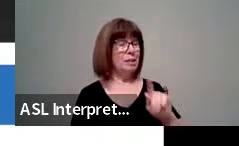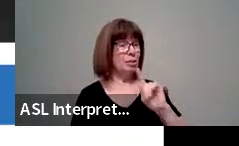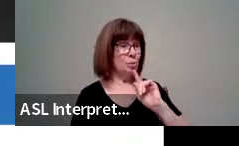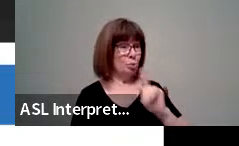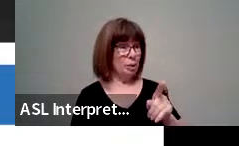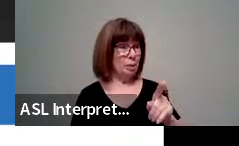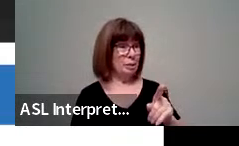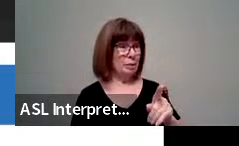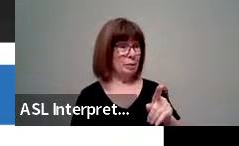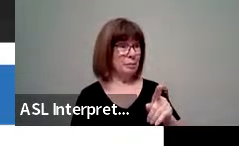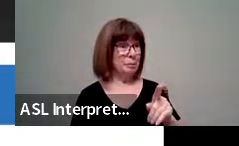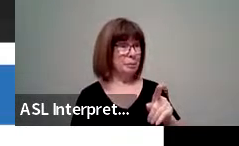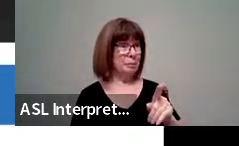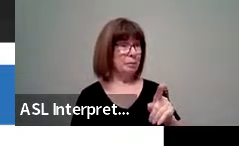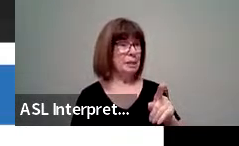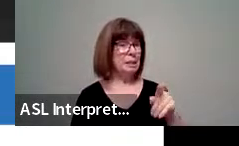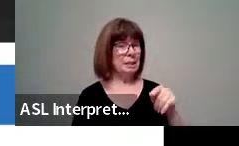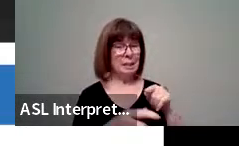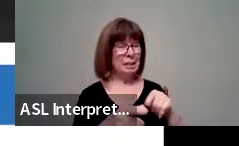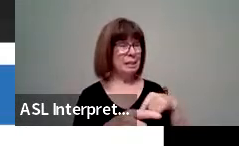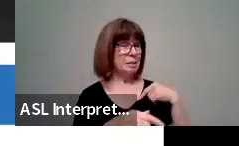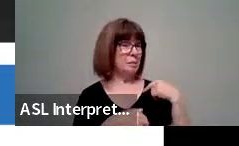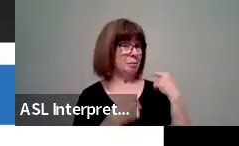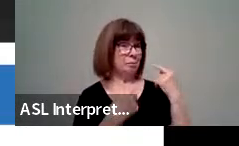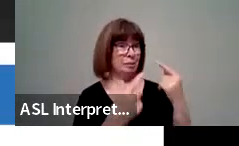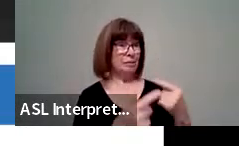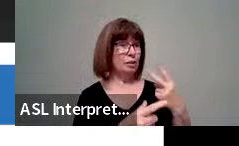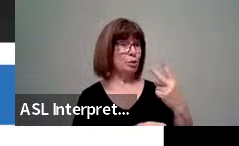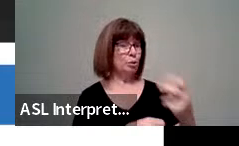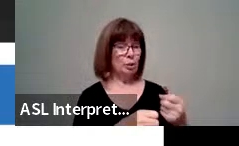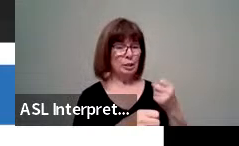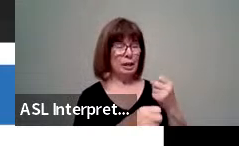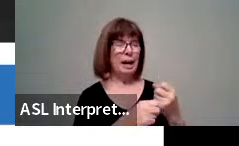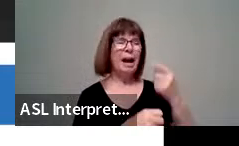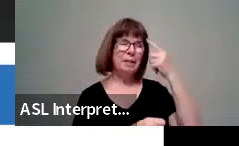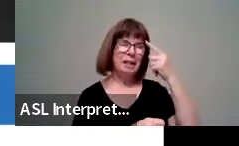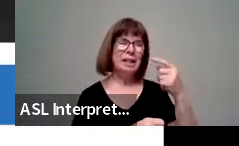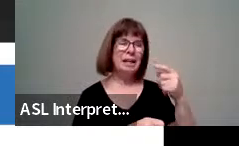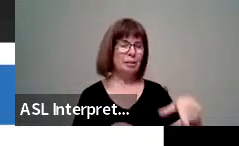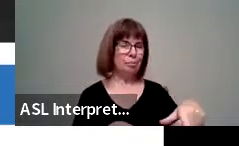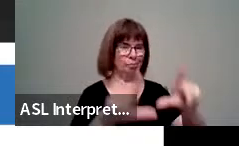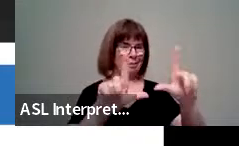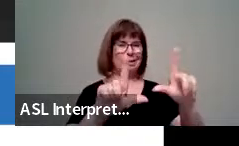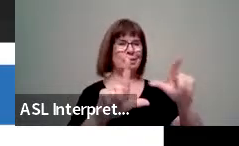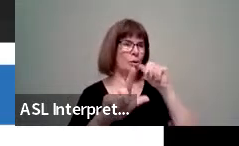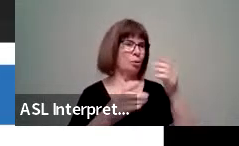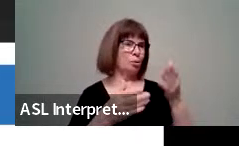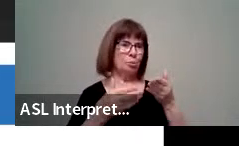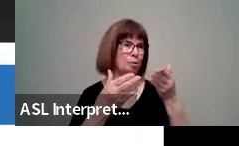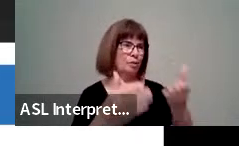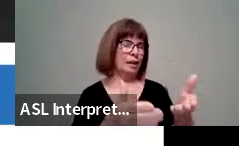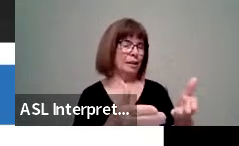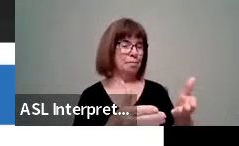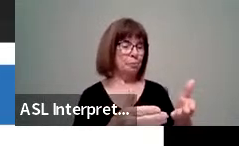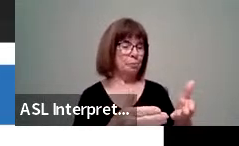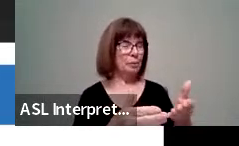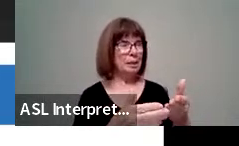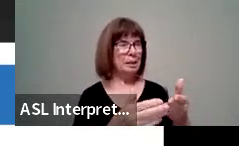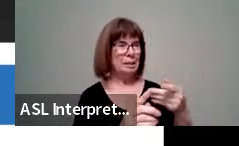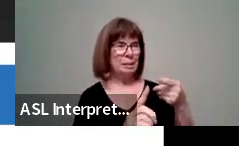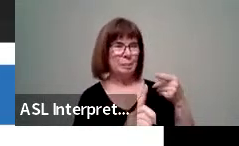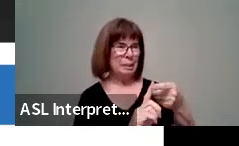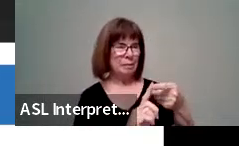over the arc of like 2 years kind of thing. And I think that the slides don't provide the nuanced